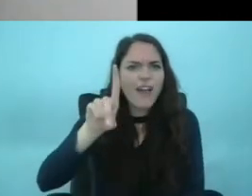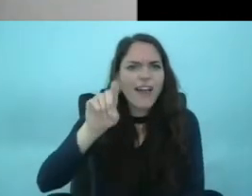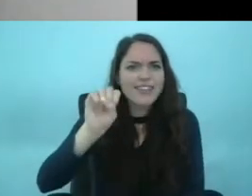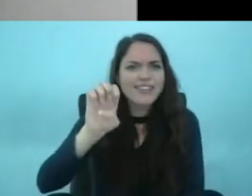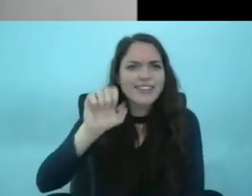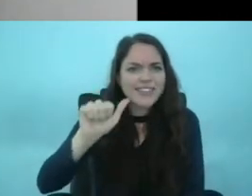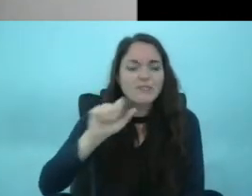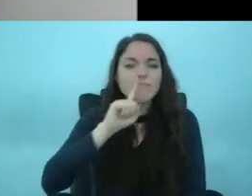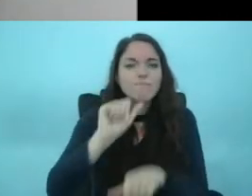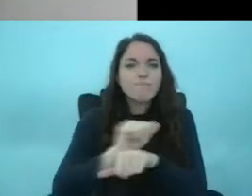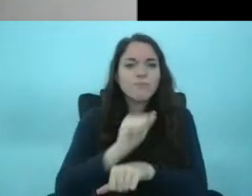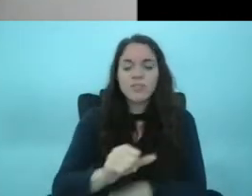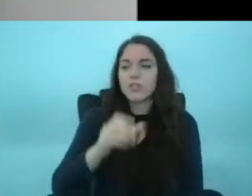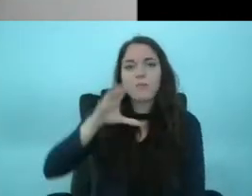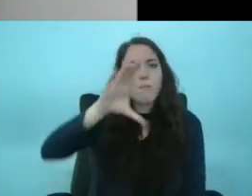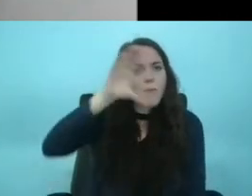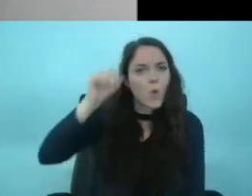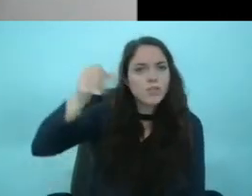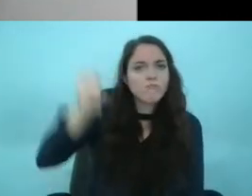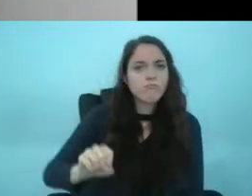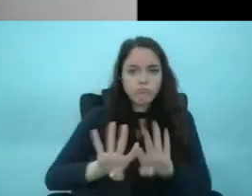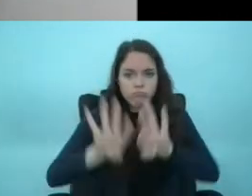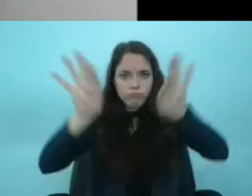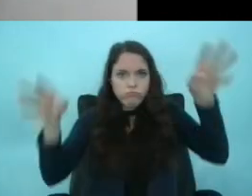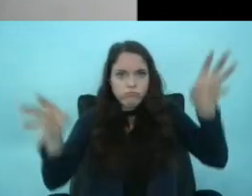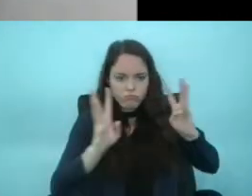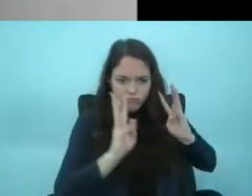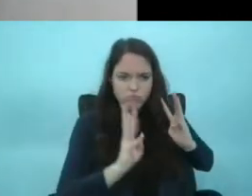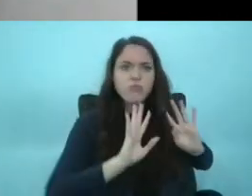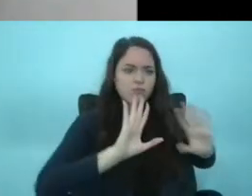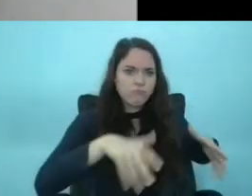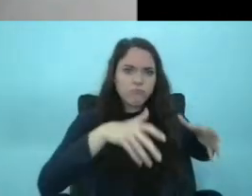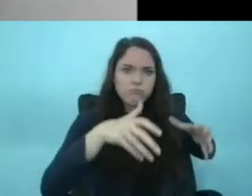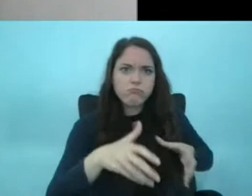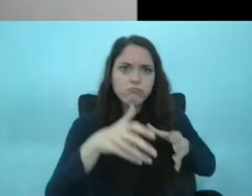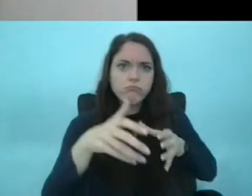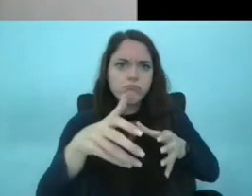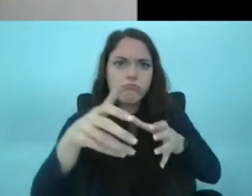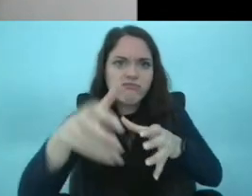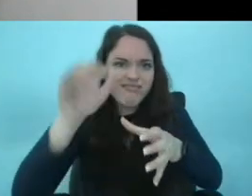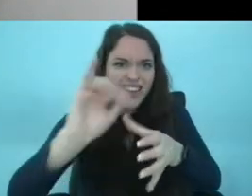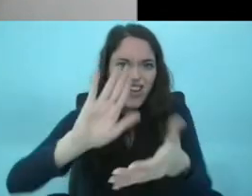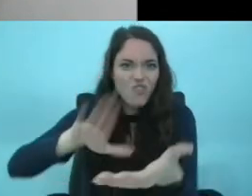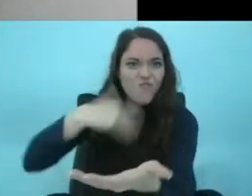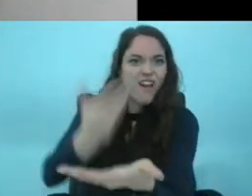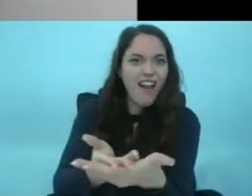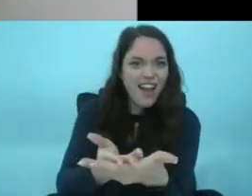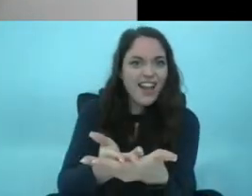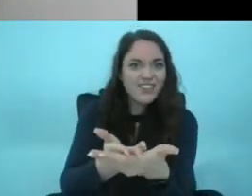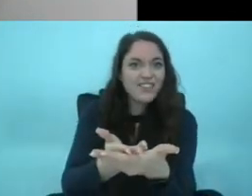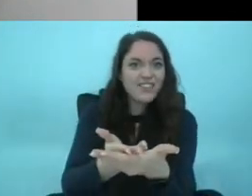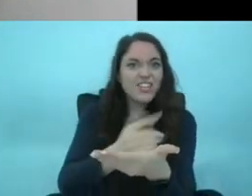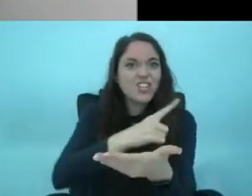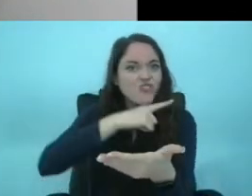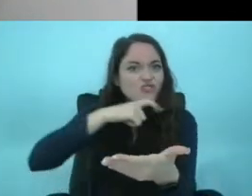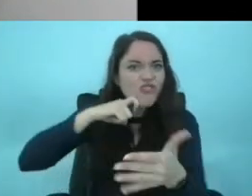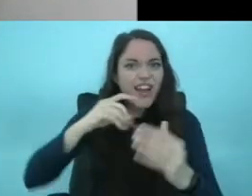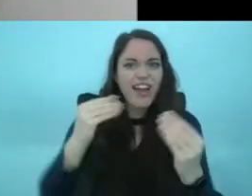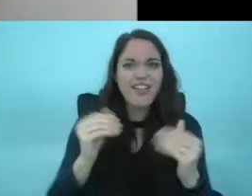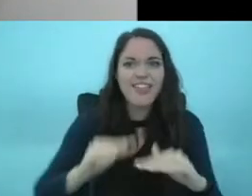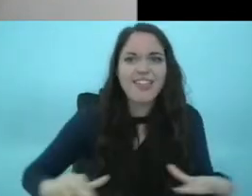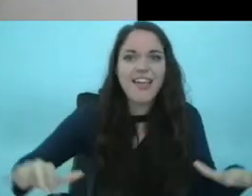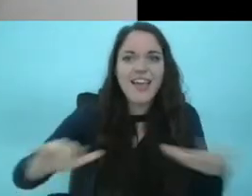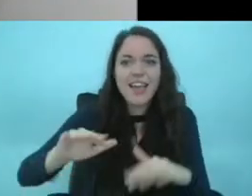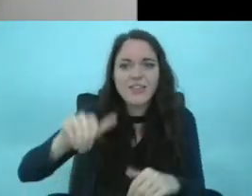when they tried it, they were drowned. By faith, Jericho's